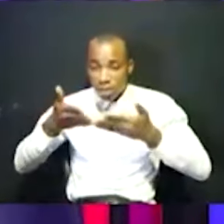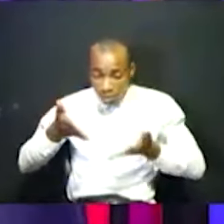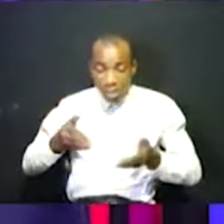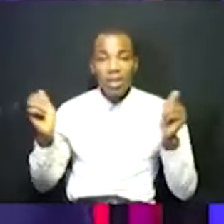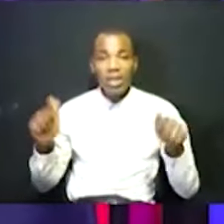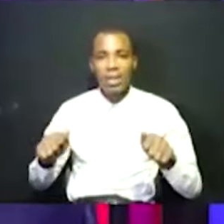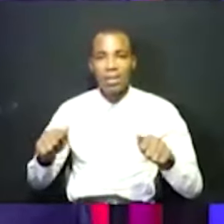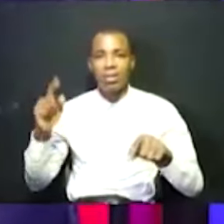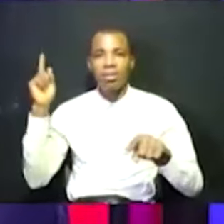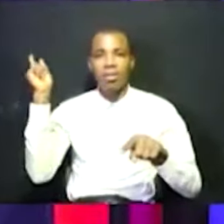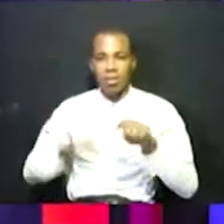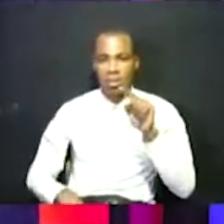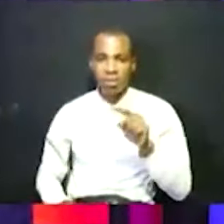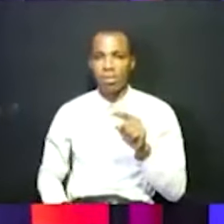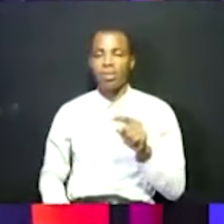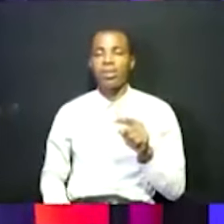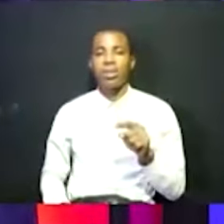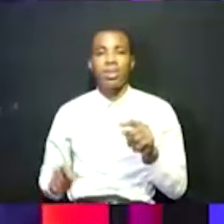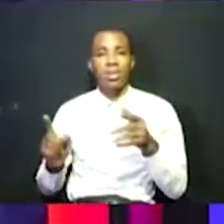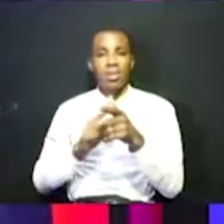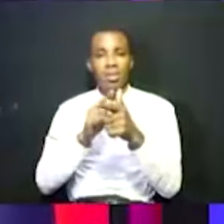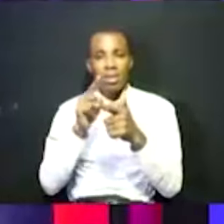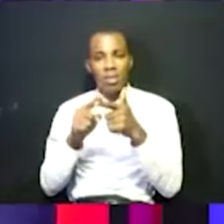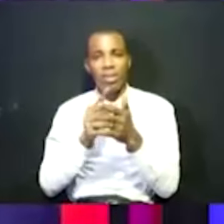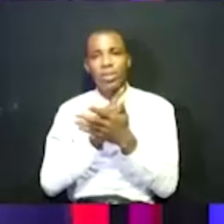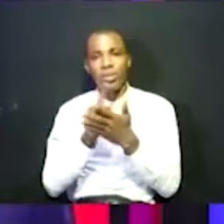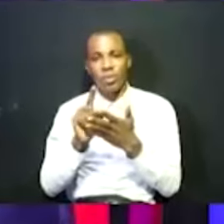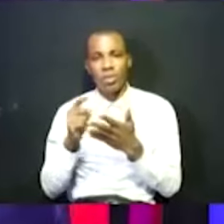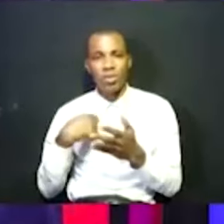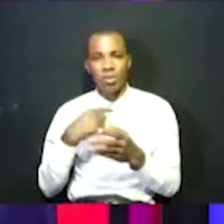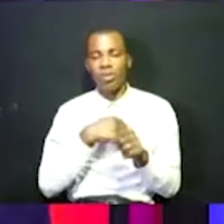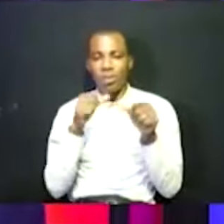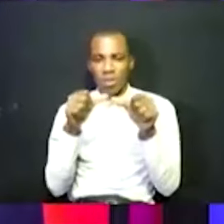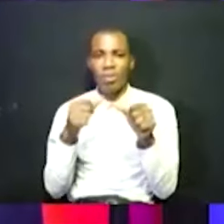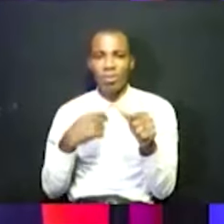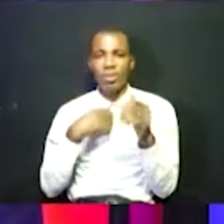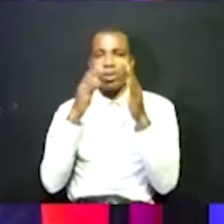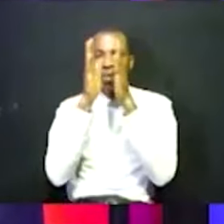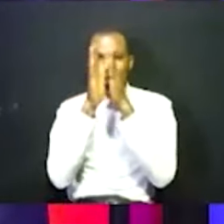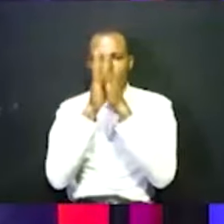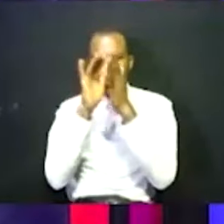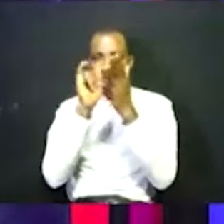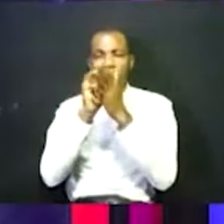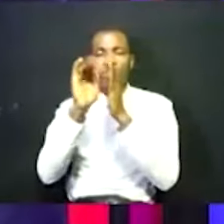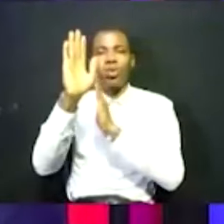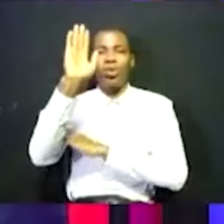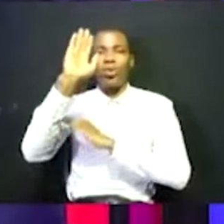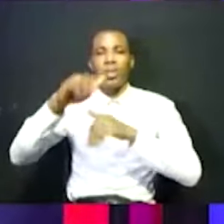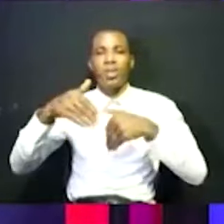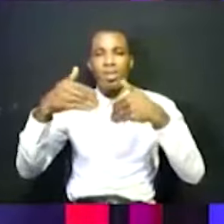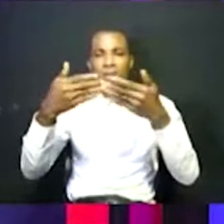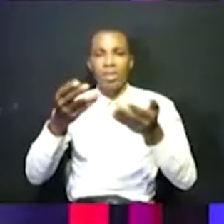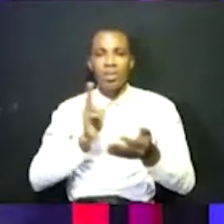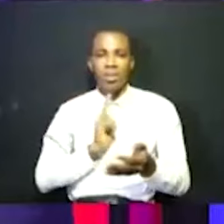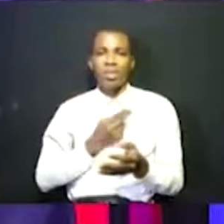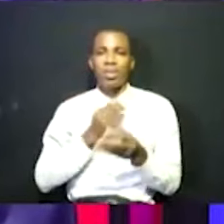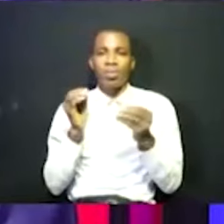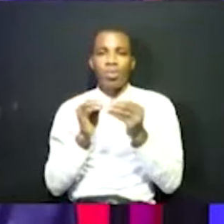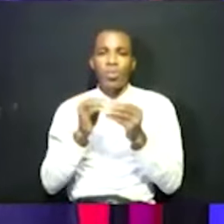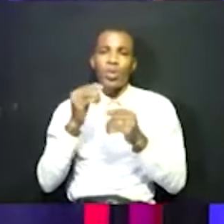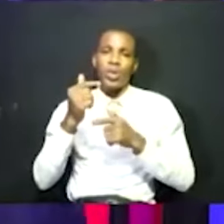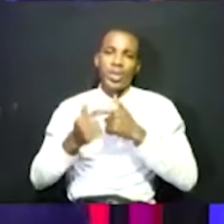it. We'll continue next week. And I'm praying that God will grant us the grace. So we'll